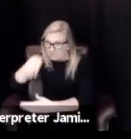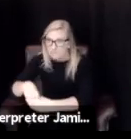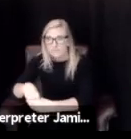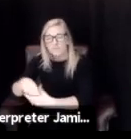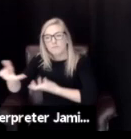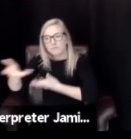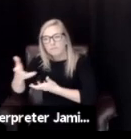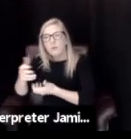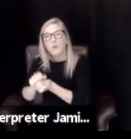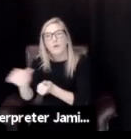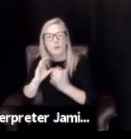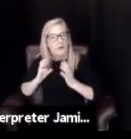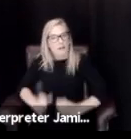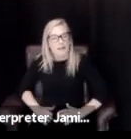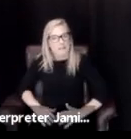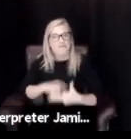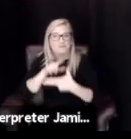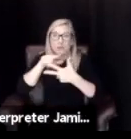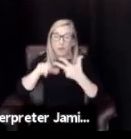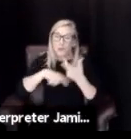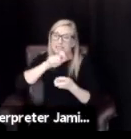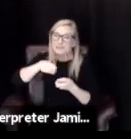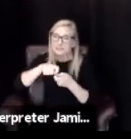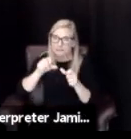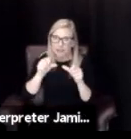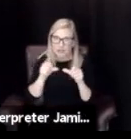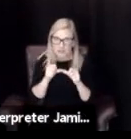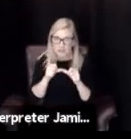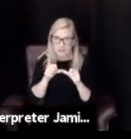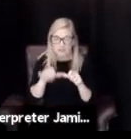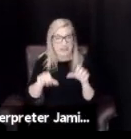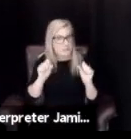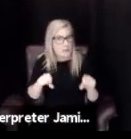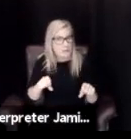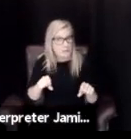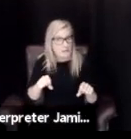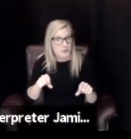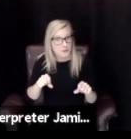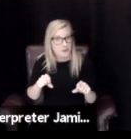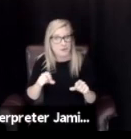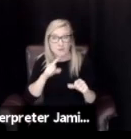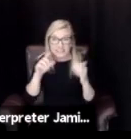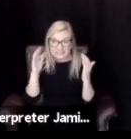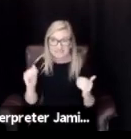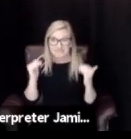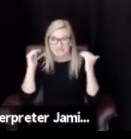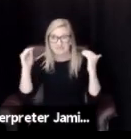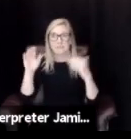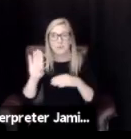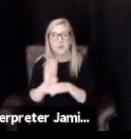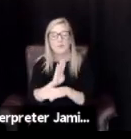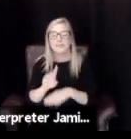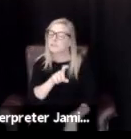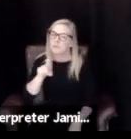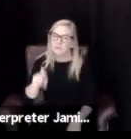client. Those are 3 very specific areas that in order to get to that next level, you're going to